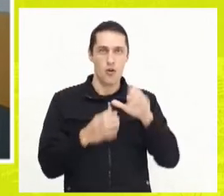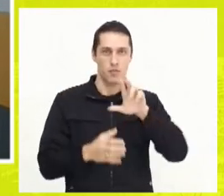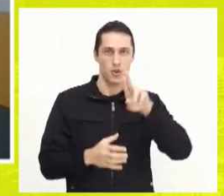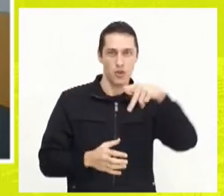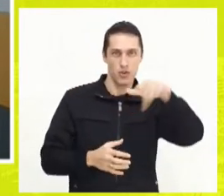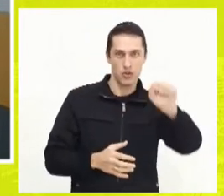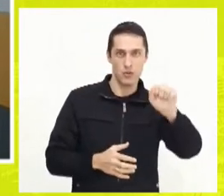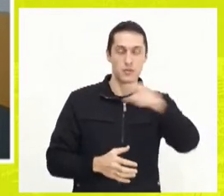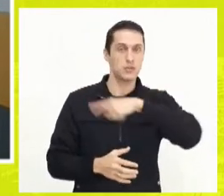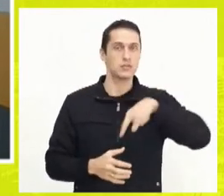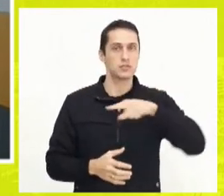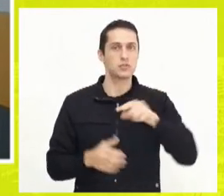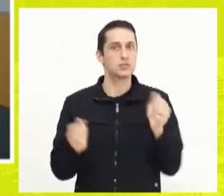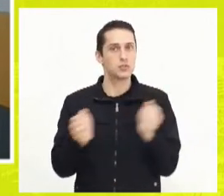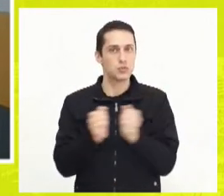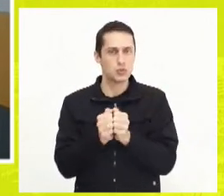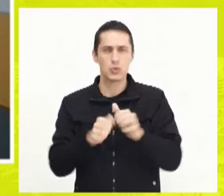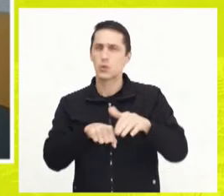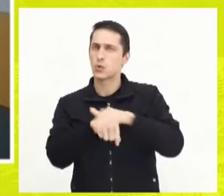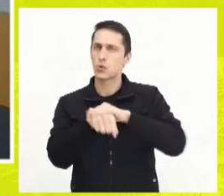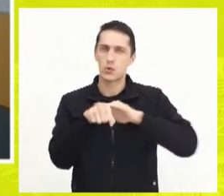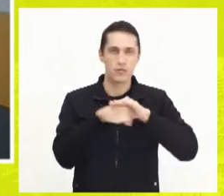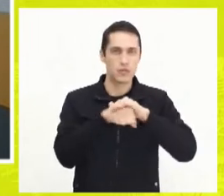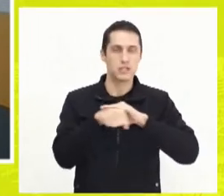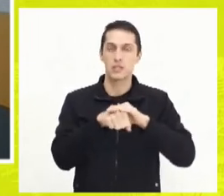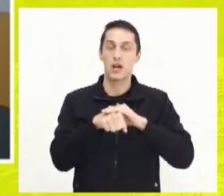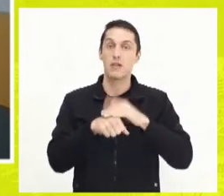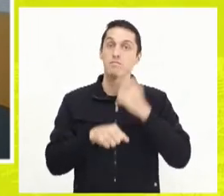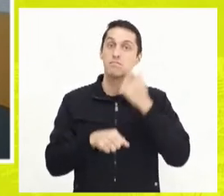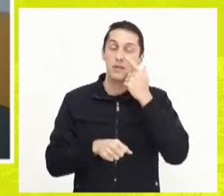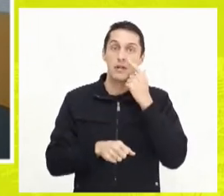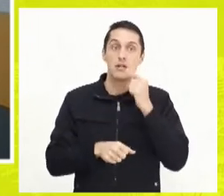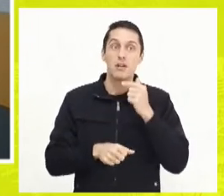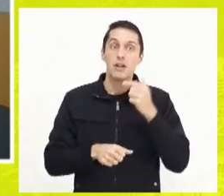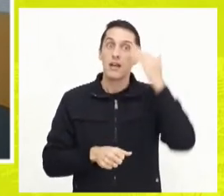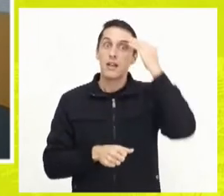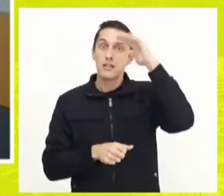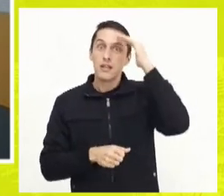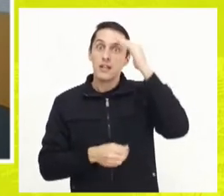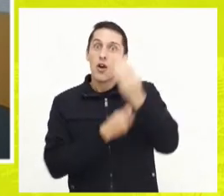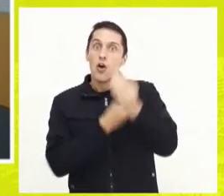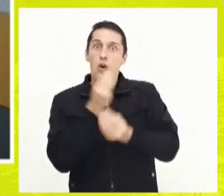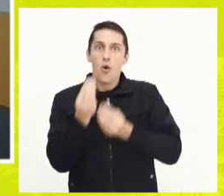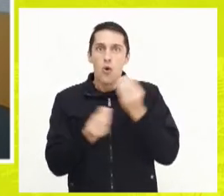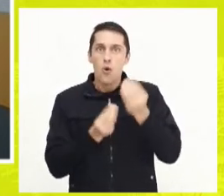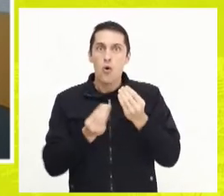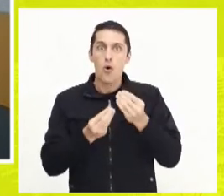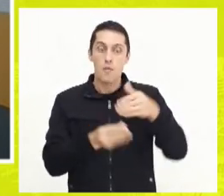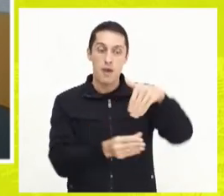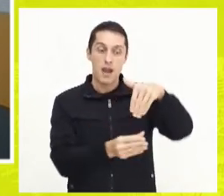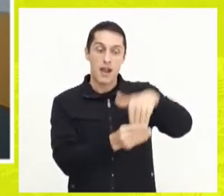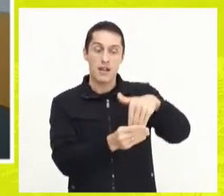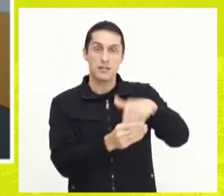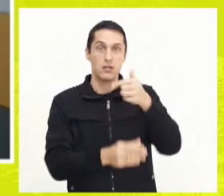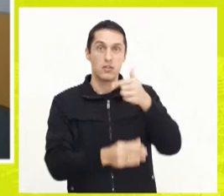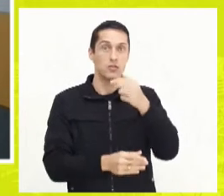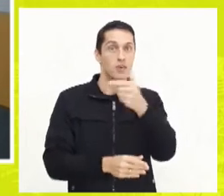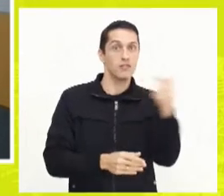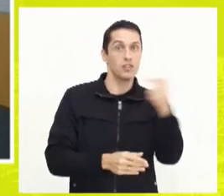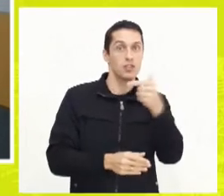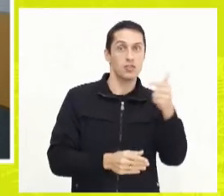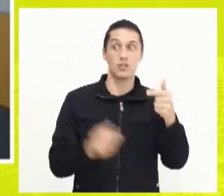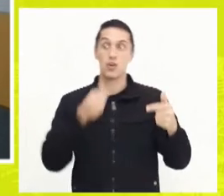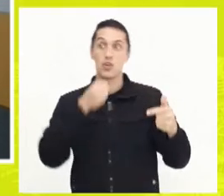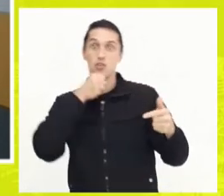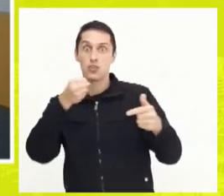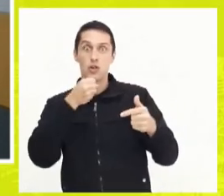here for us to hold uh this moment of to talk to have new perspectives to see how the elections coverage is going to happen in